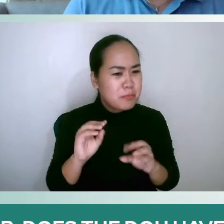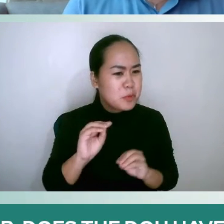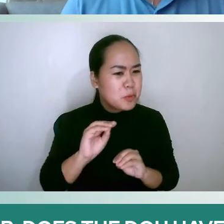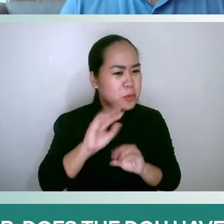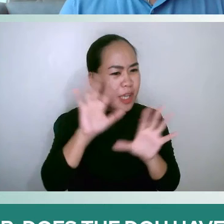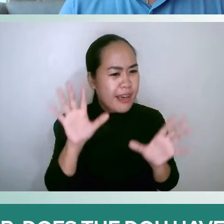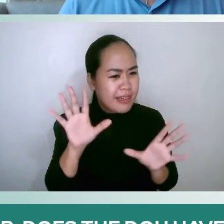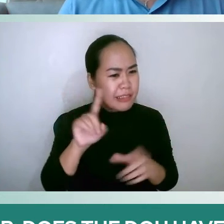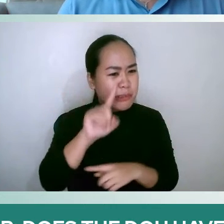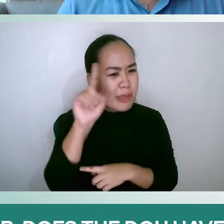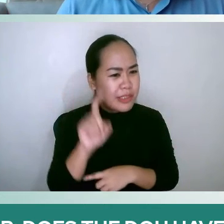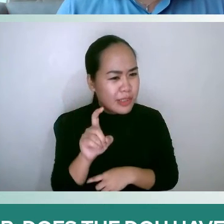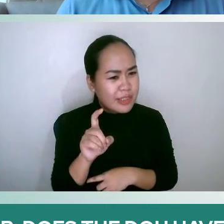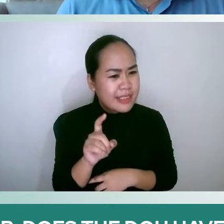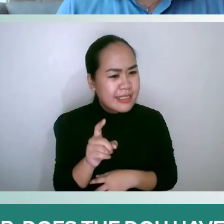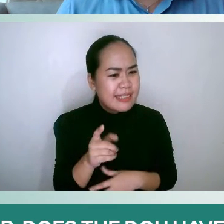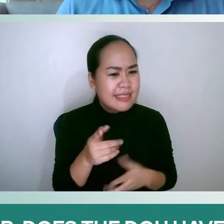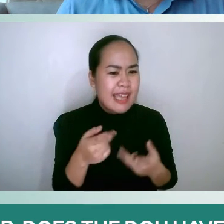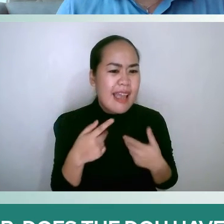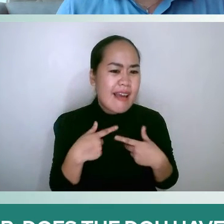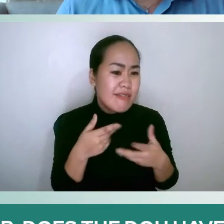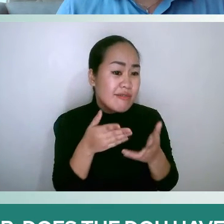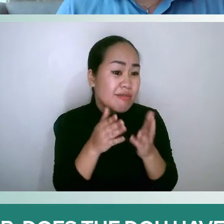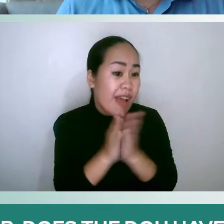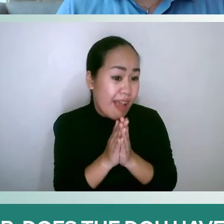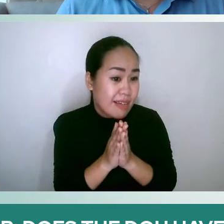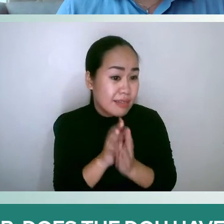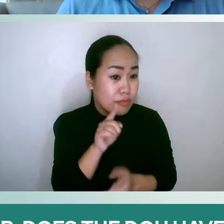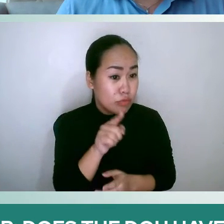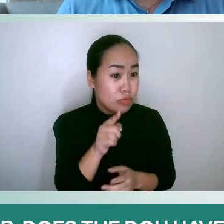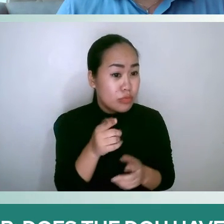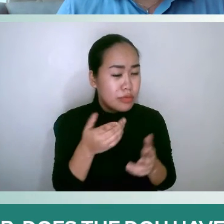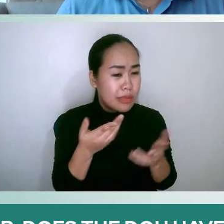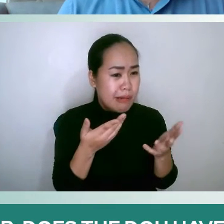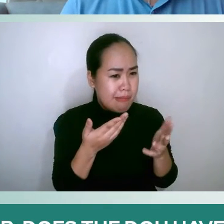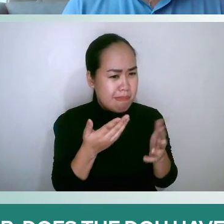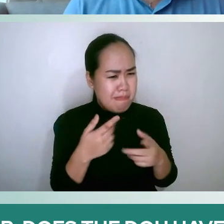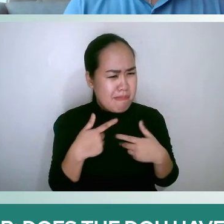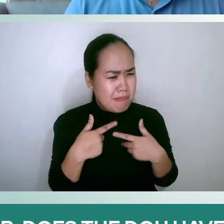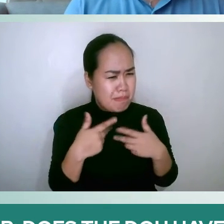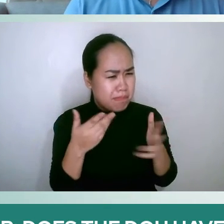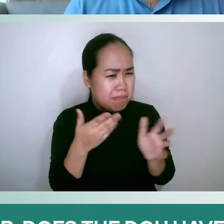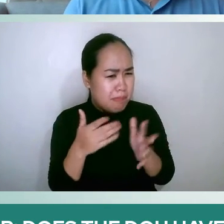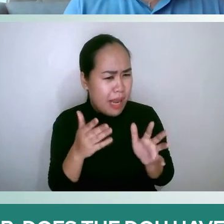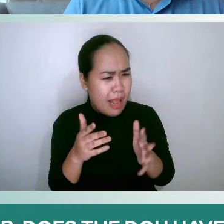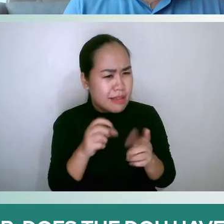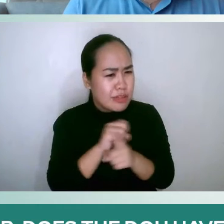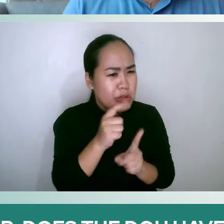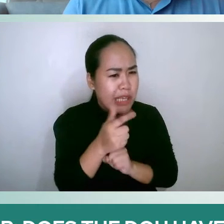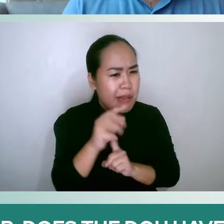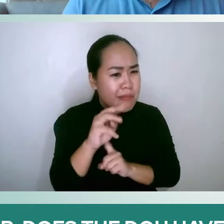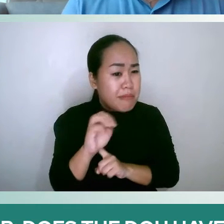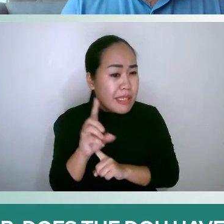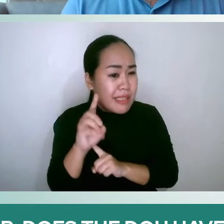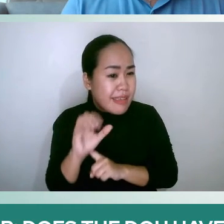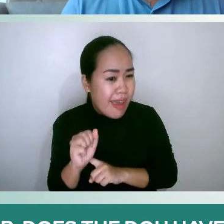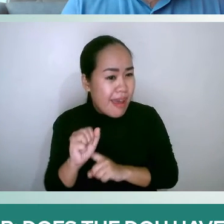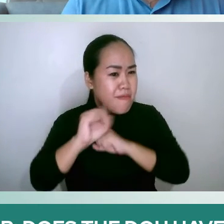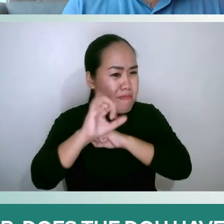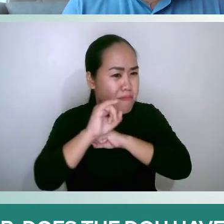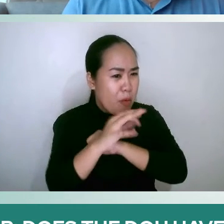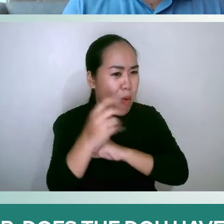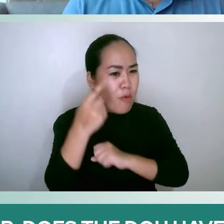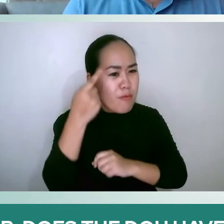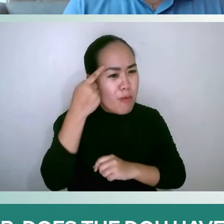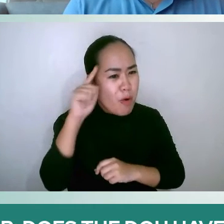they're asking about if there is any plan to use social media, I guess, to promote vaccination, particularly for the ages 9